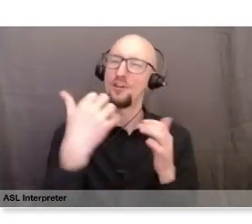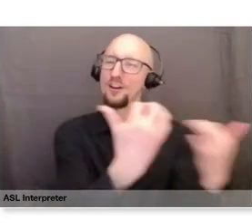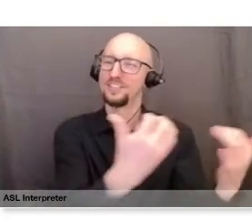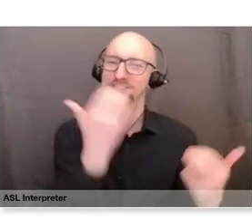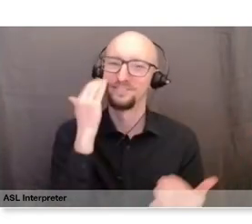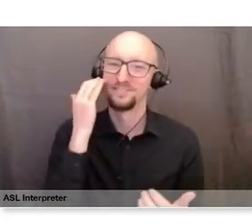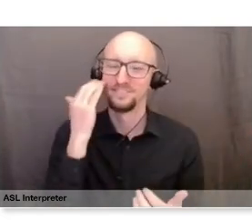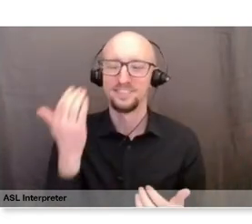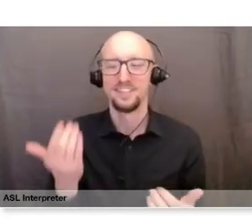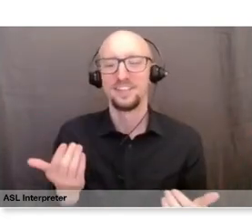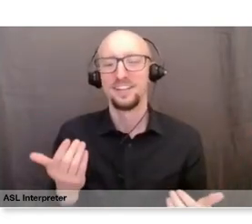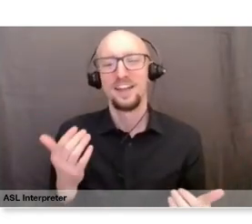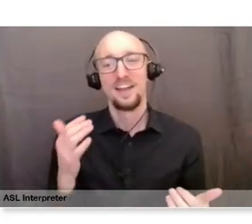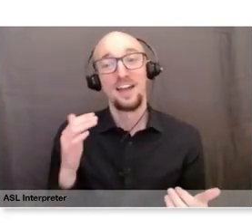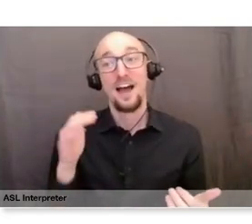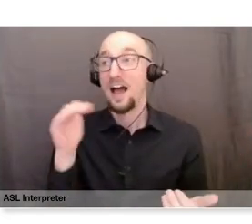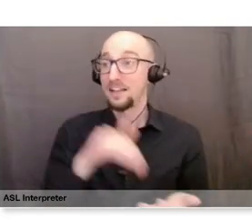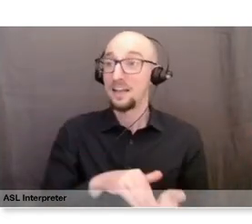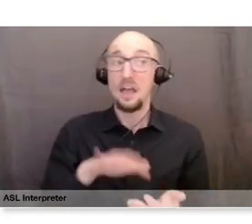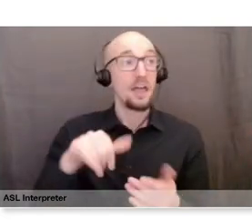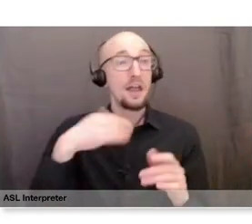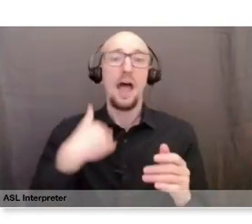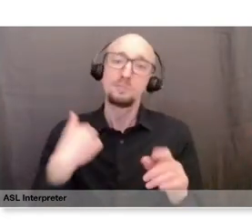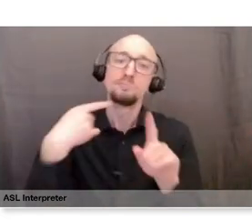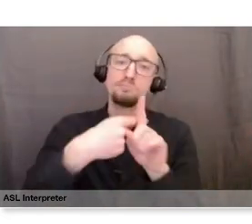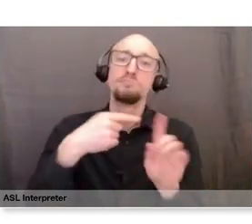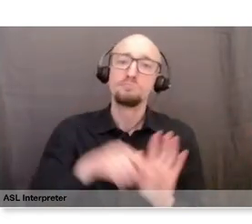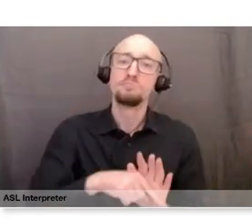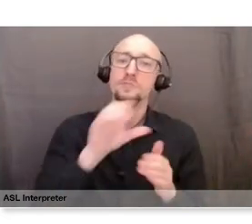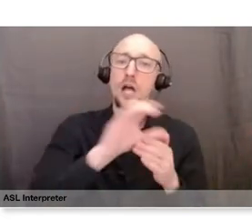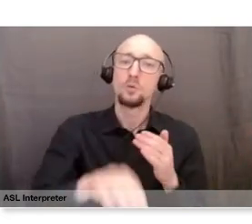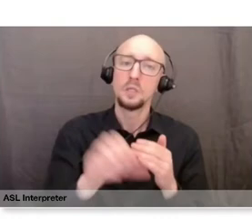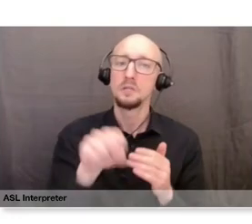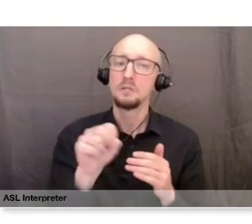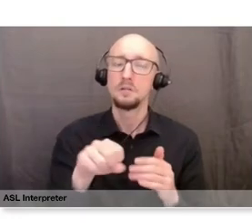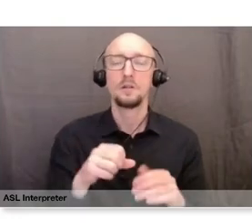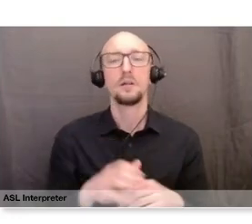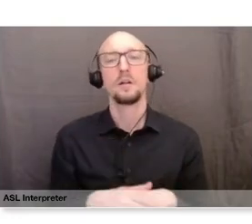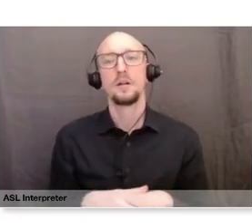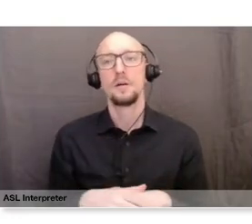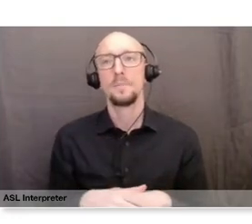which has again both positive and negative consequences, right? But so